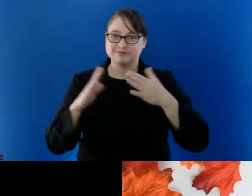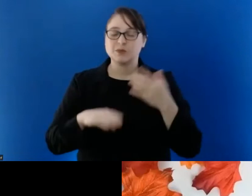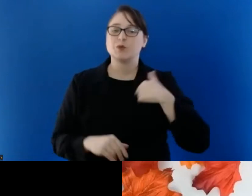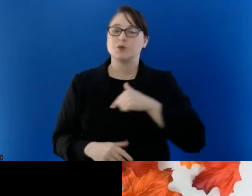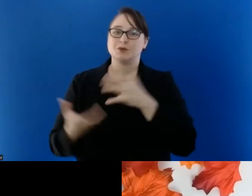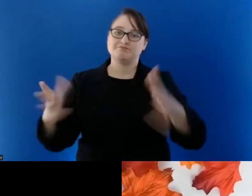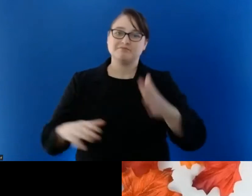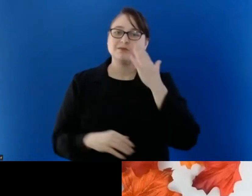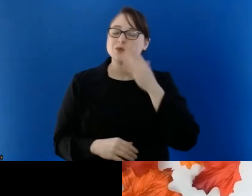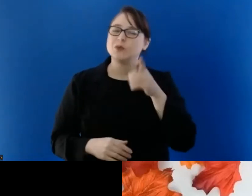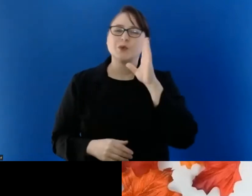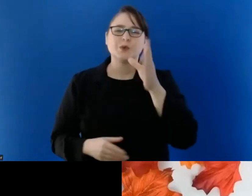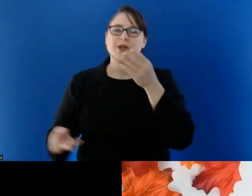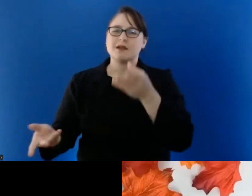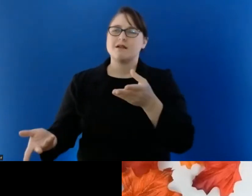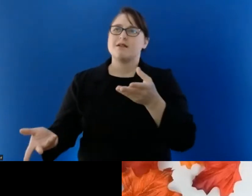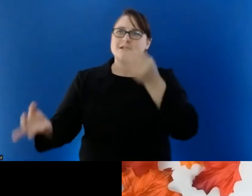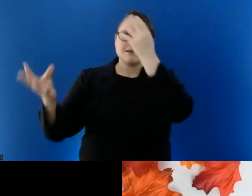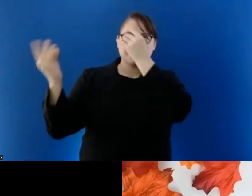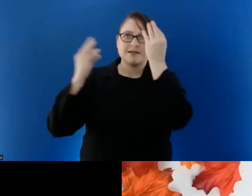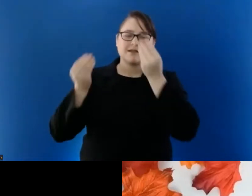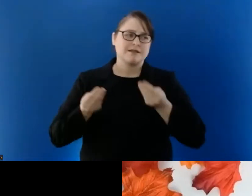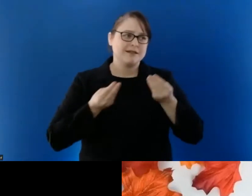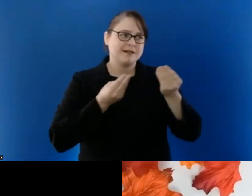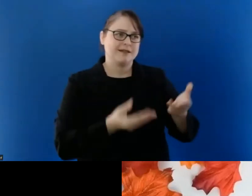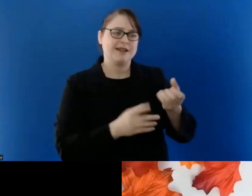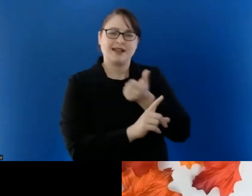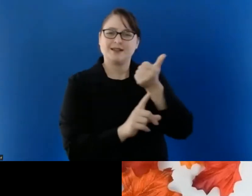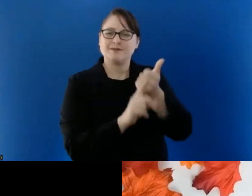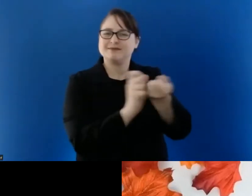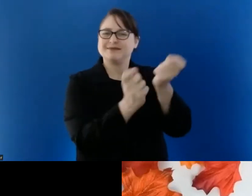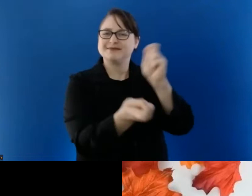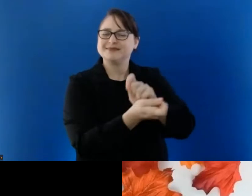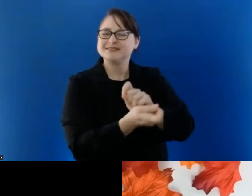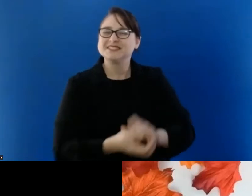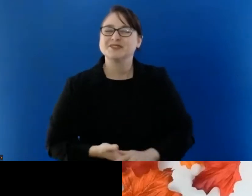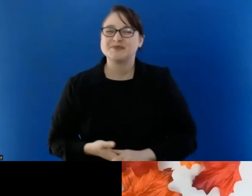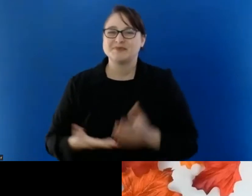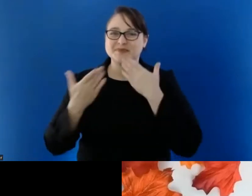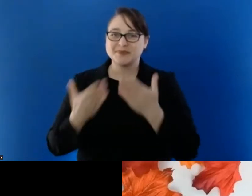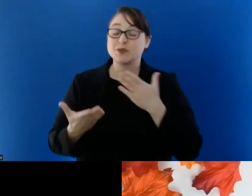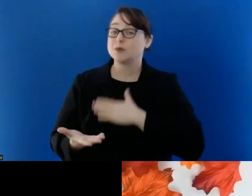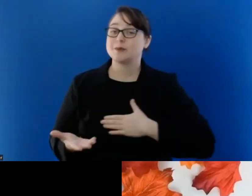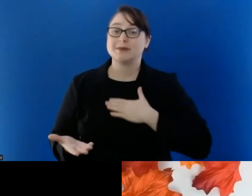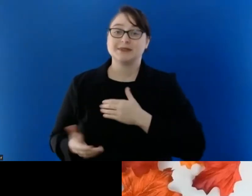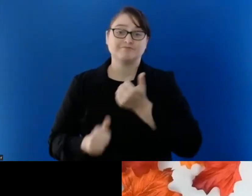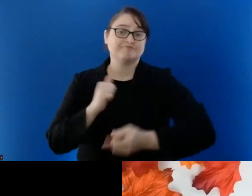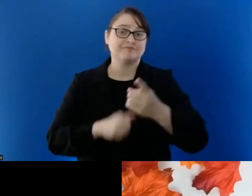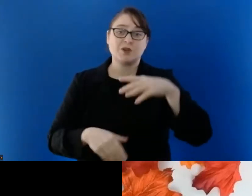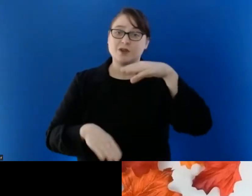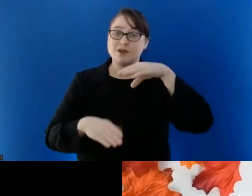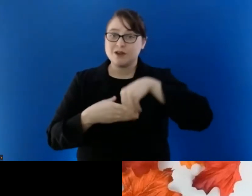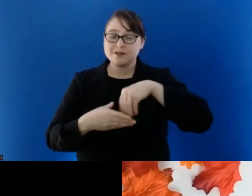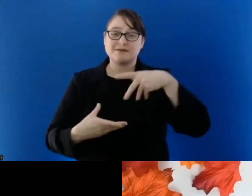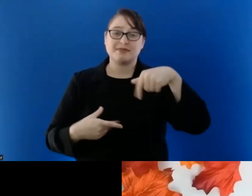you will be bringing this back and impacting so much change. So thank you. Please, everyone on the call, take some time today to